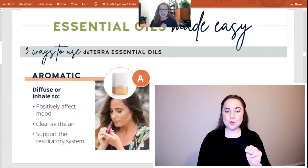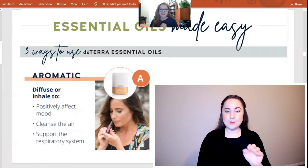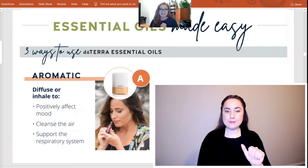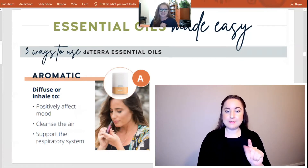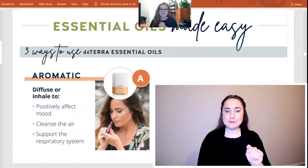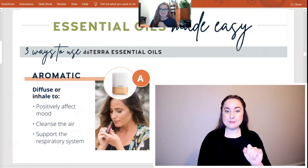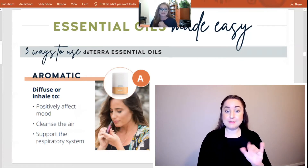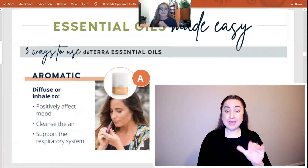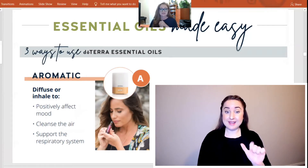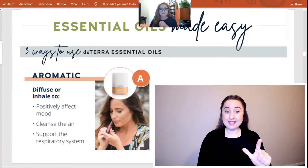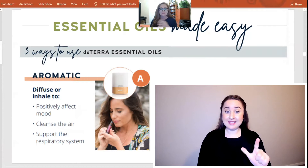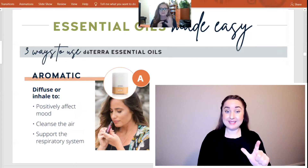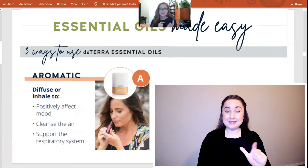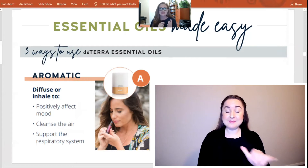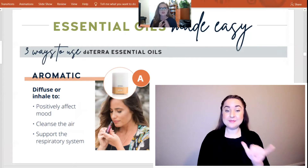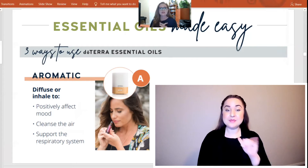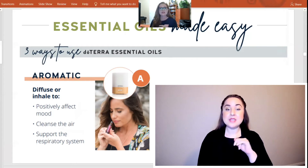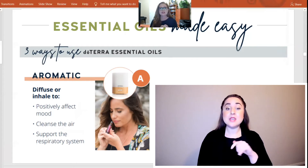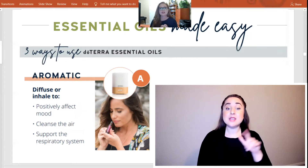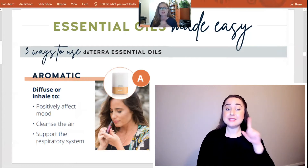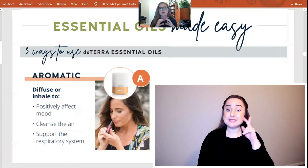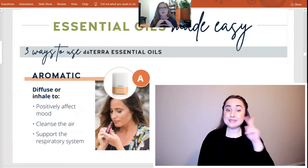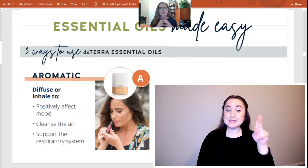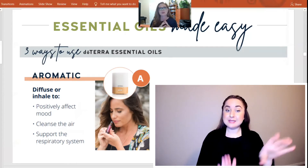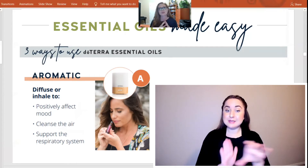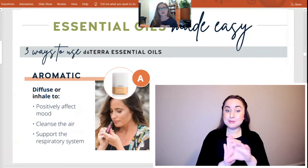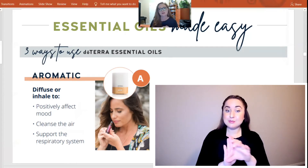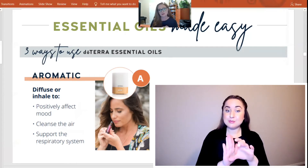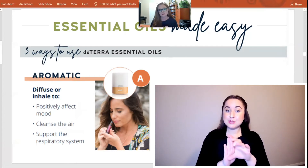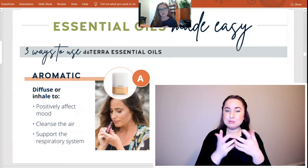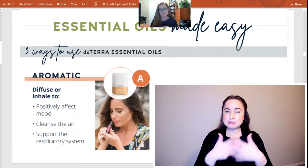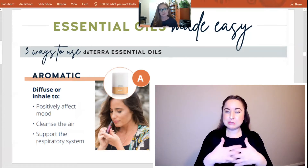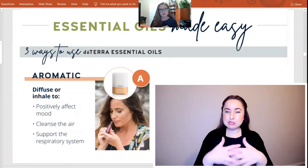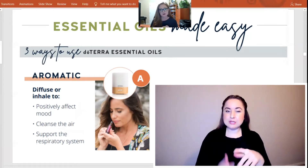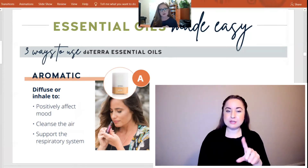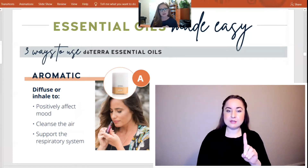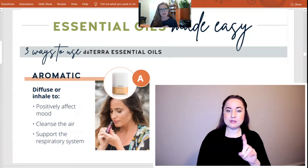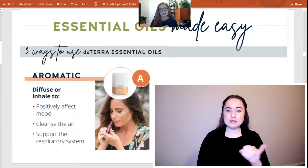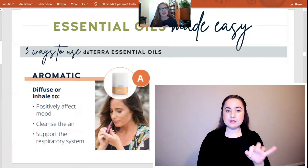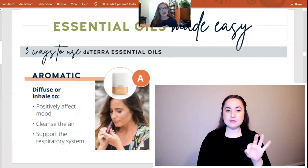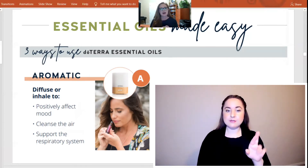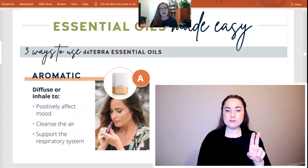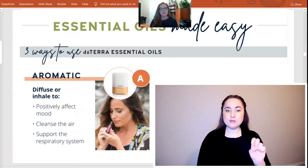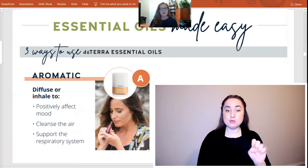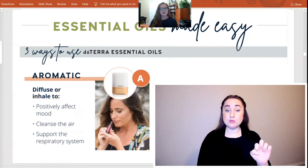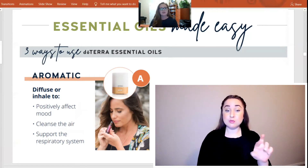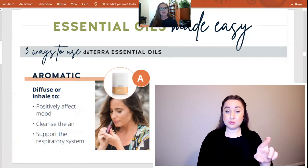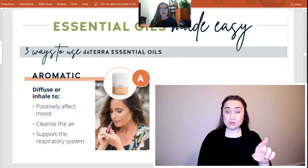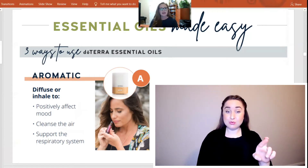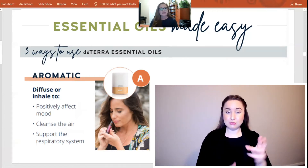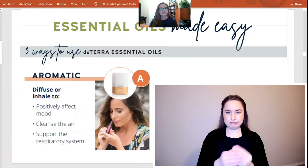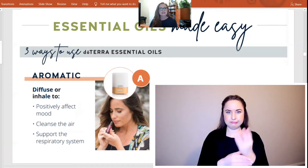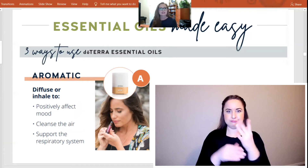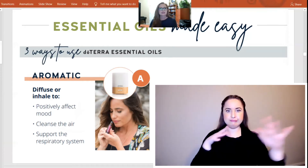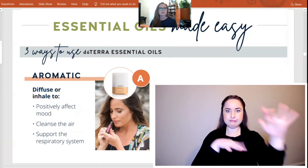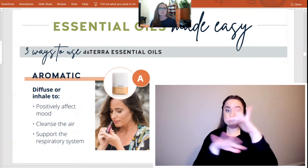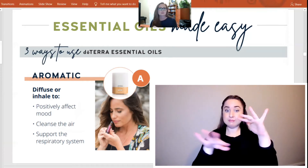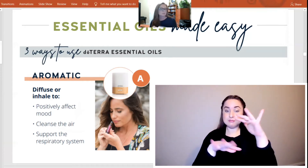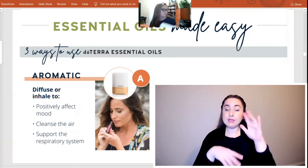aromatically. And you can see in the circle, a picture of the diffuser. Um, that